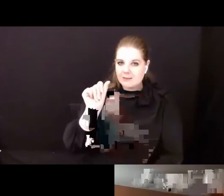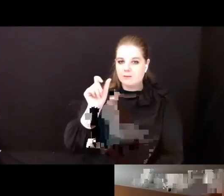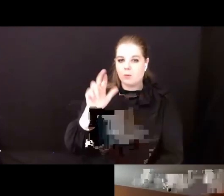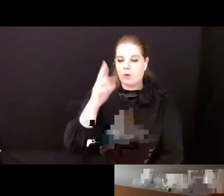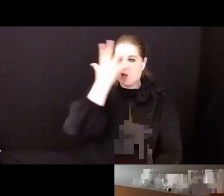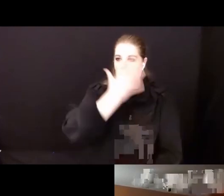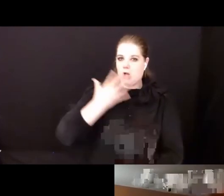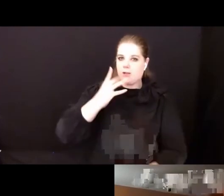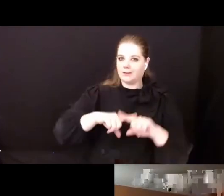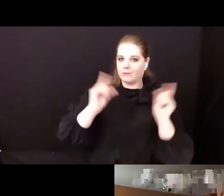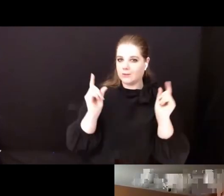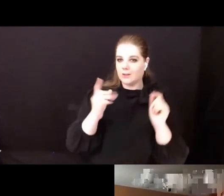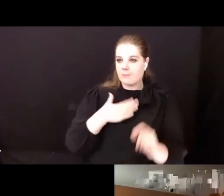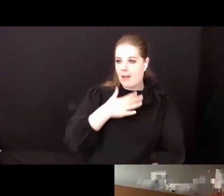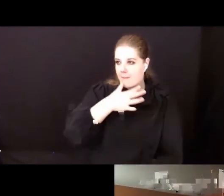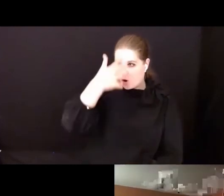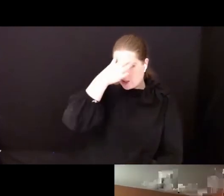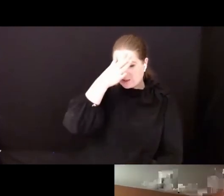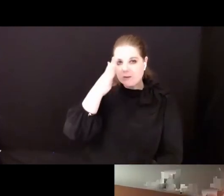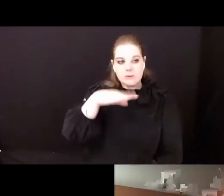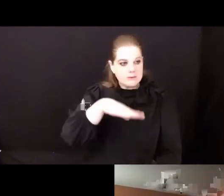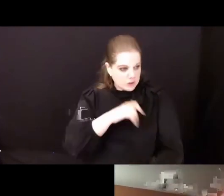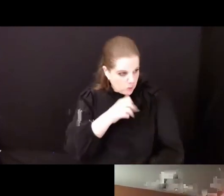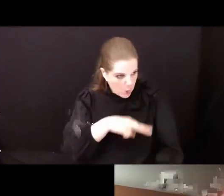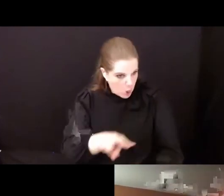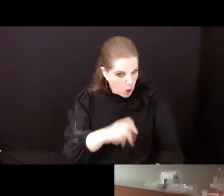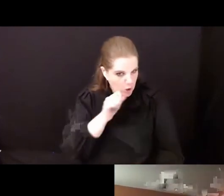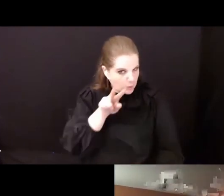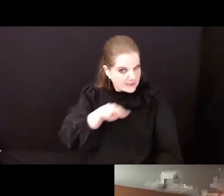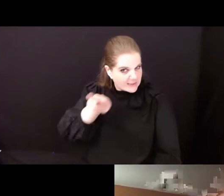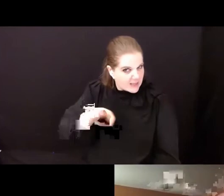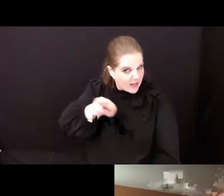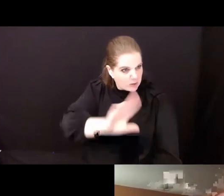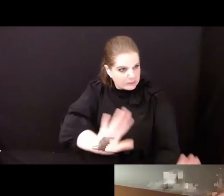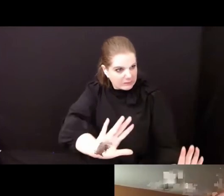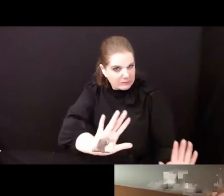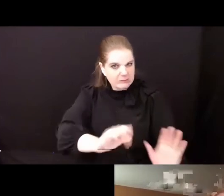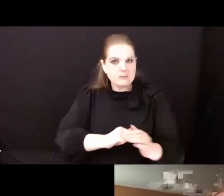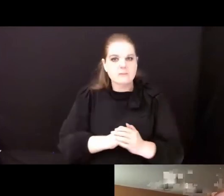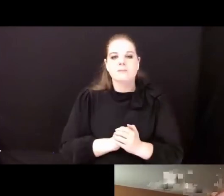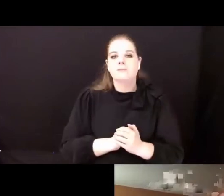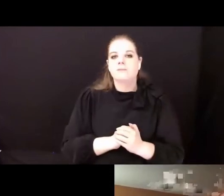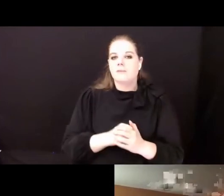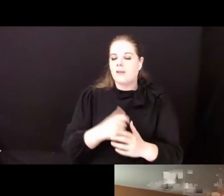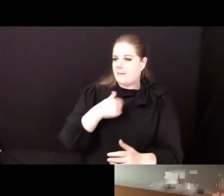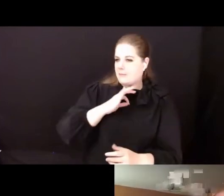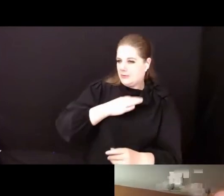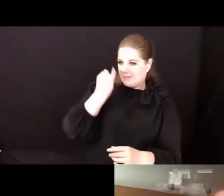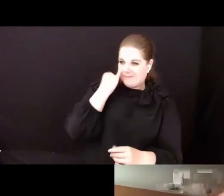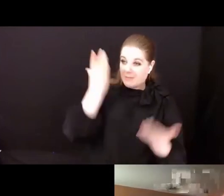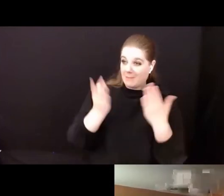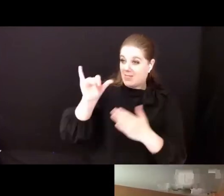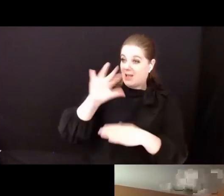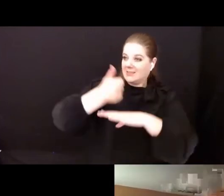my parents would be like, don't look, don't stare. And I'm wondering if you think that sets up a